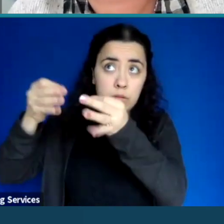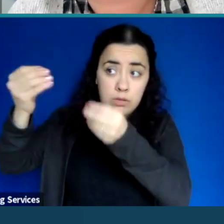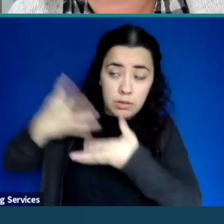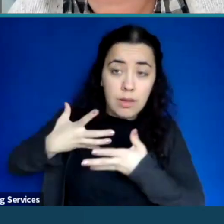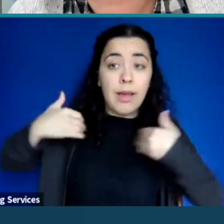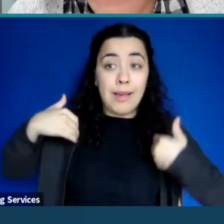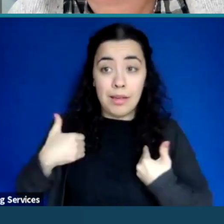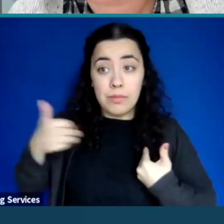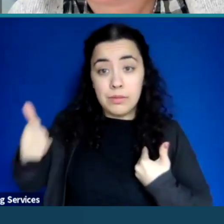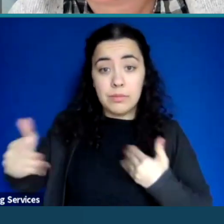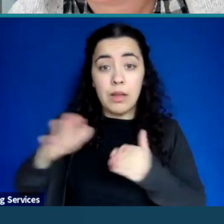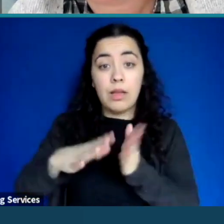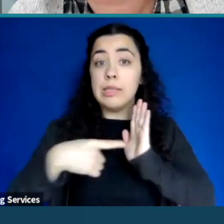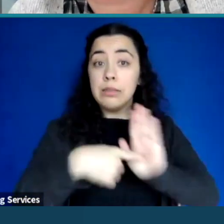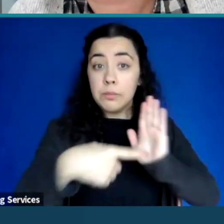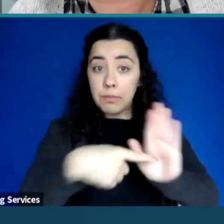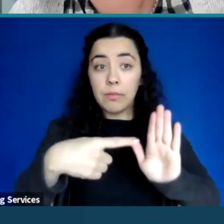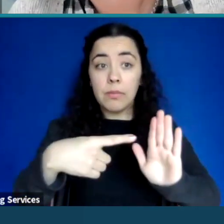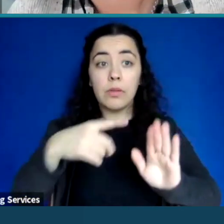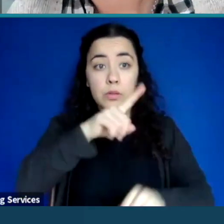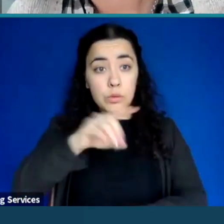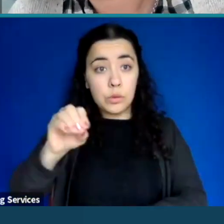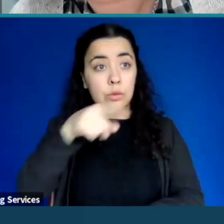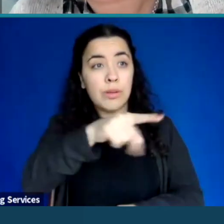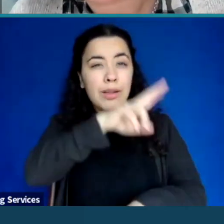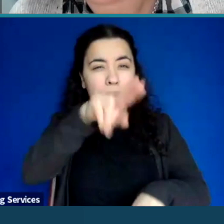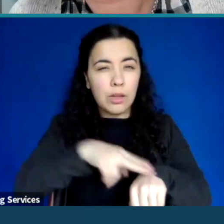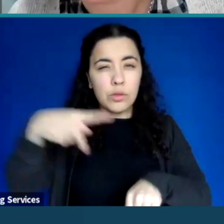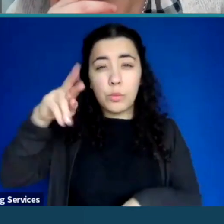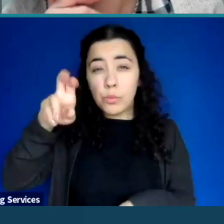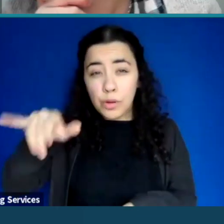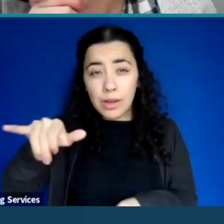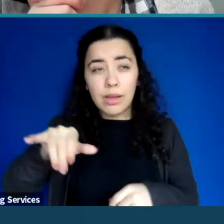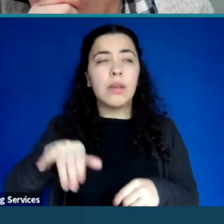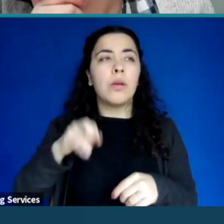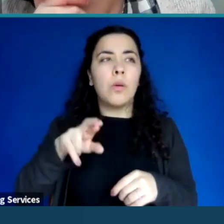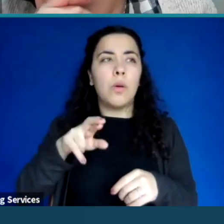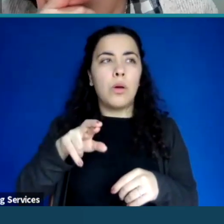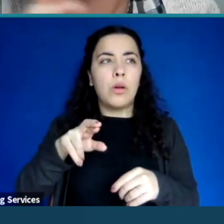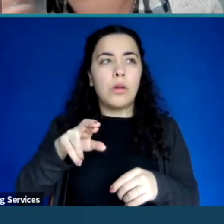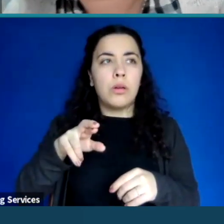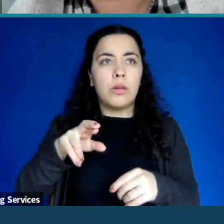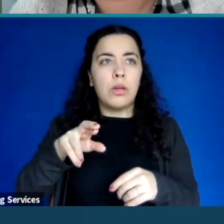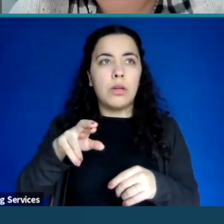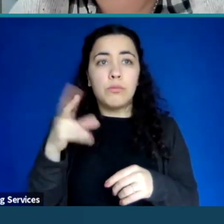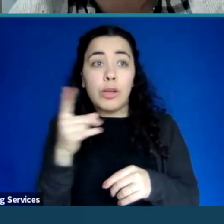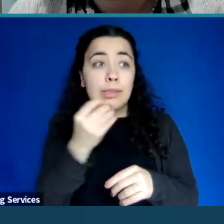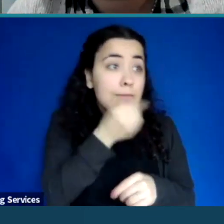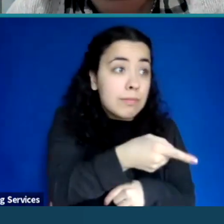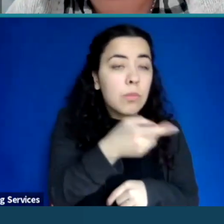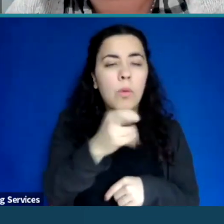animals on display in a zoo are the natural prey or natural predator of dogs, for example, if it's a service